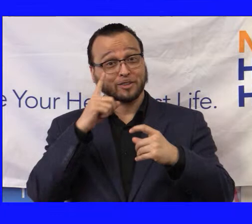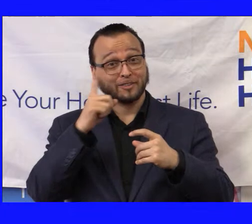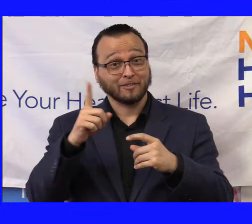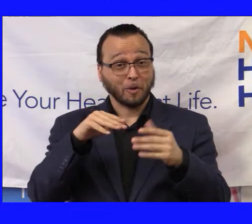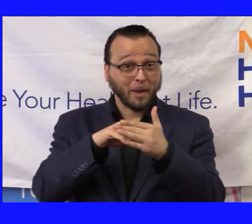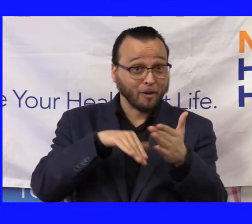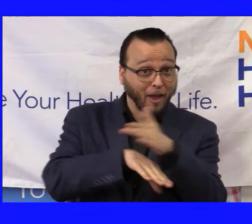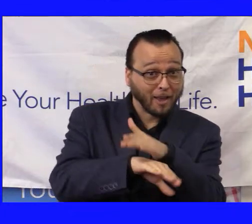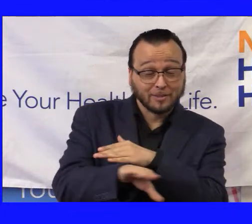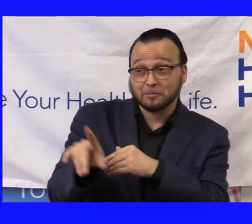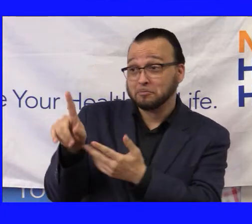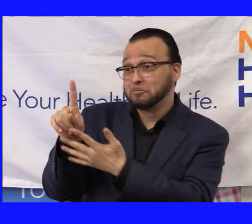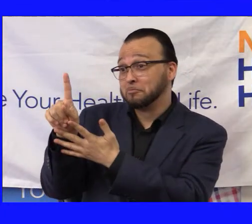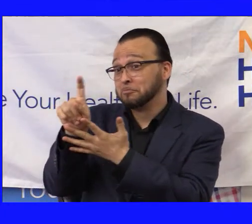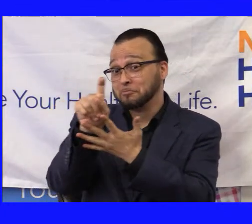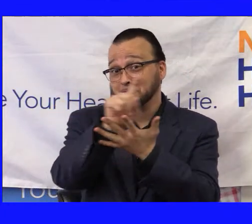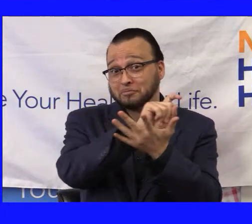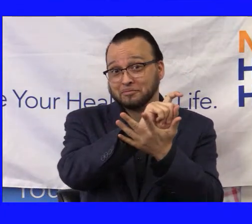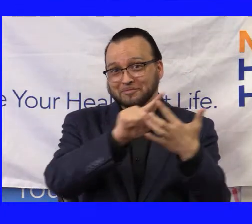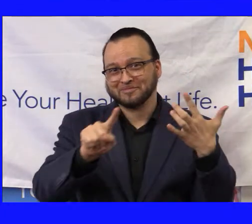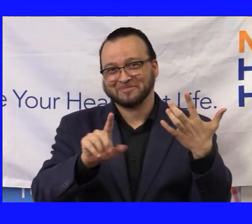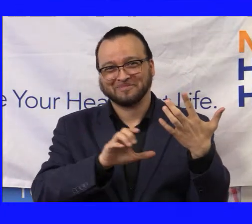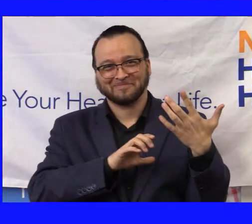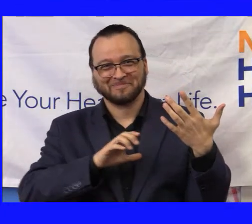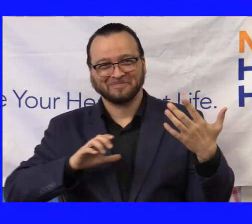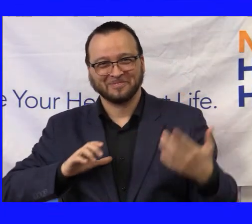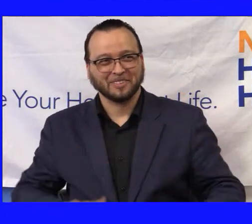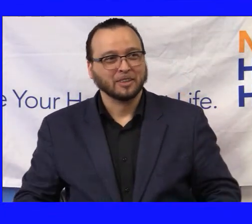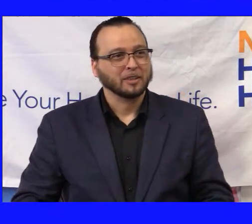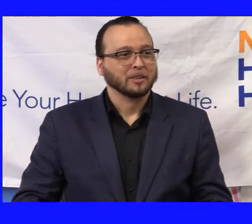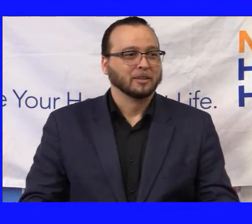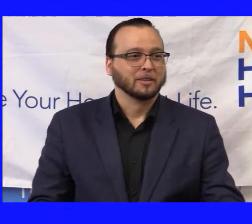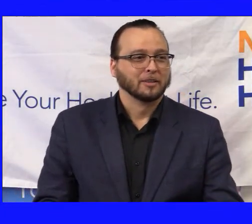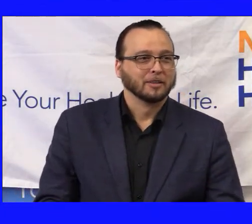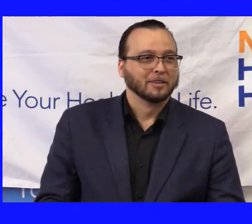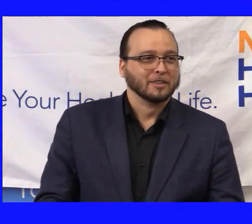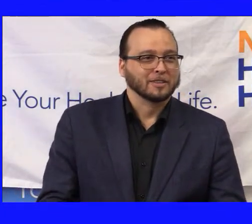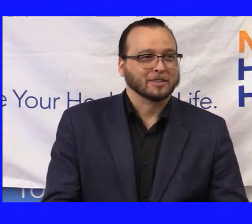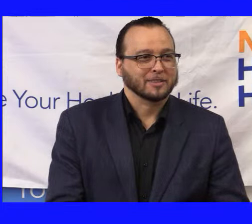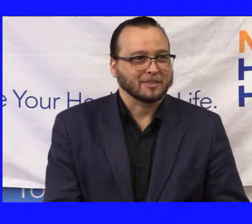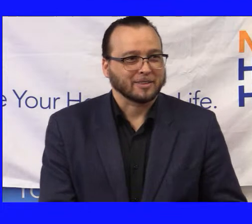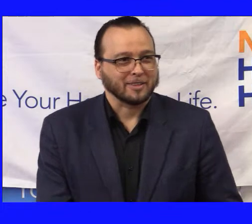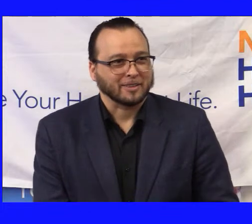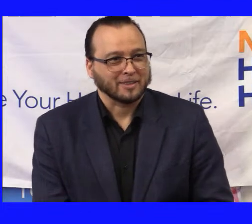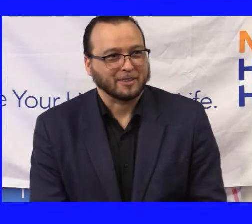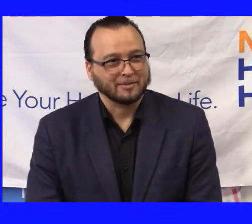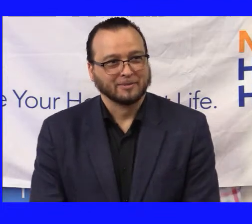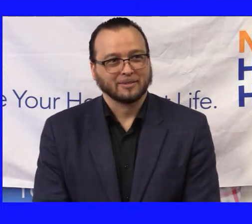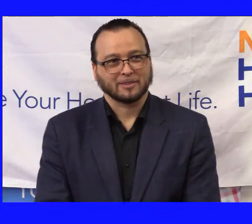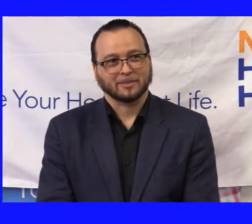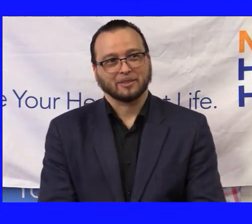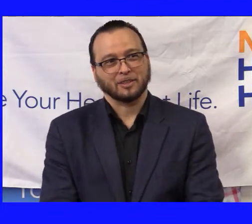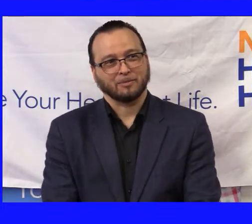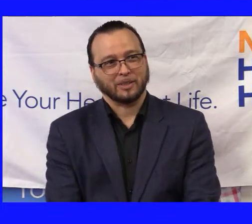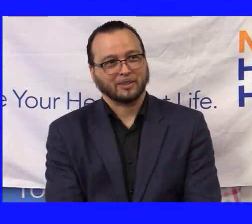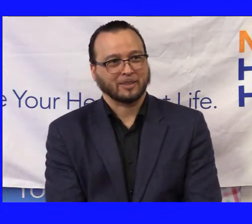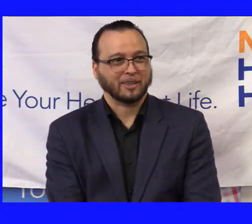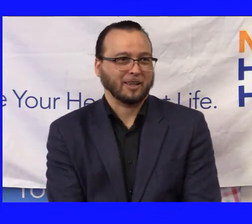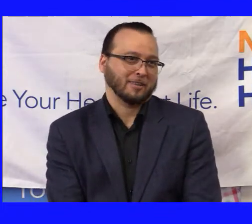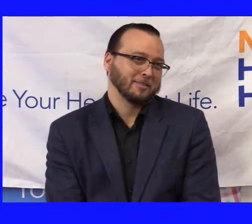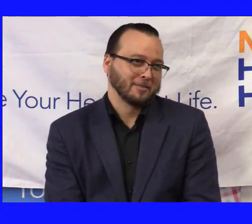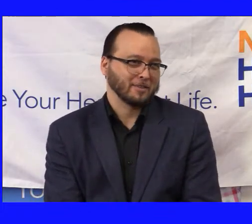Jose? Thank you. Dr. Katz? Nope. My only